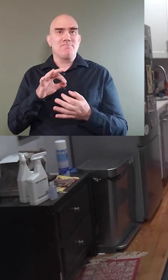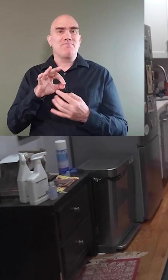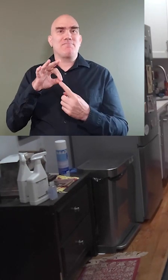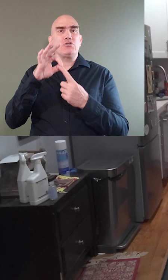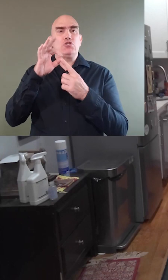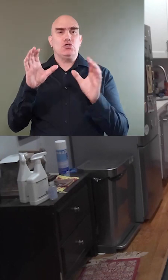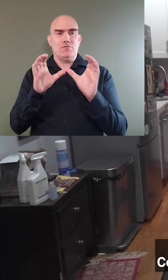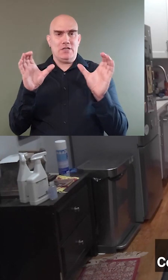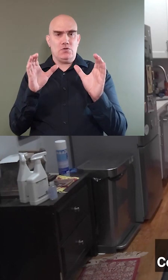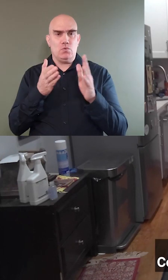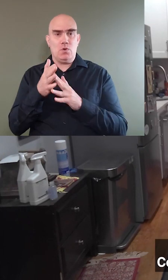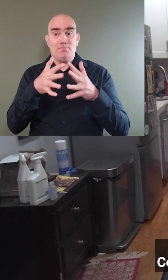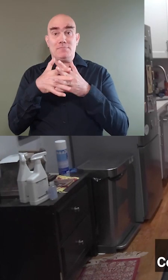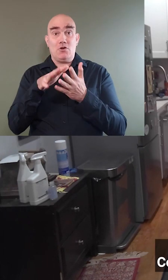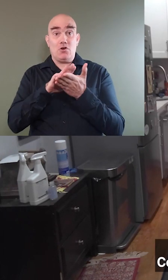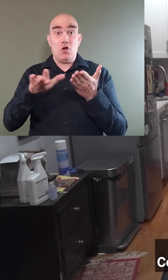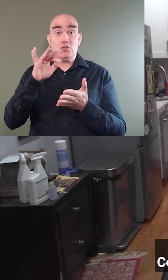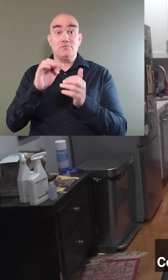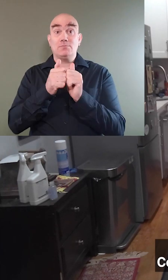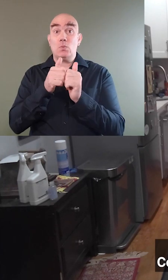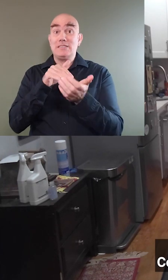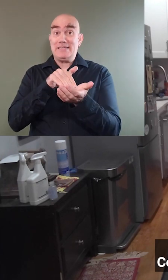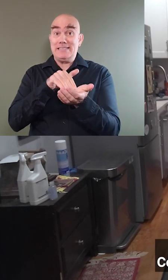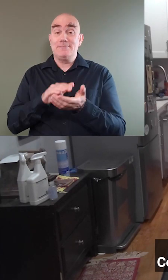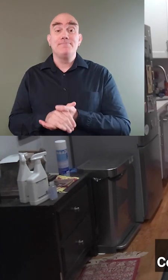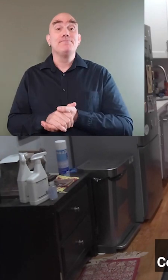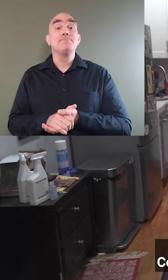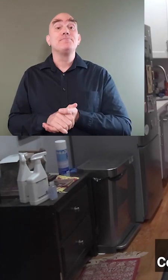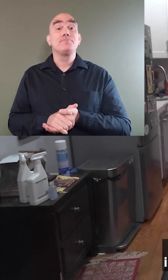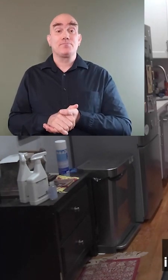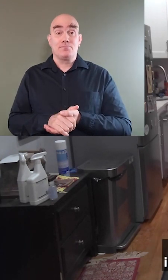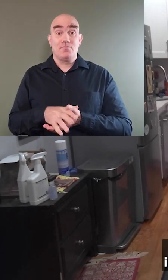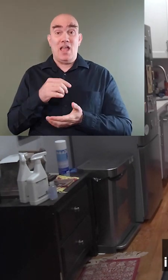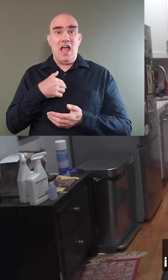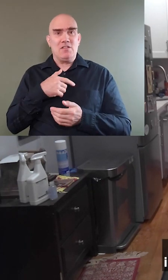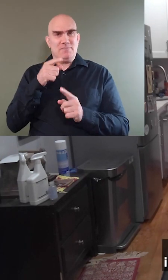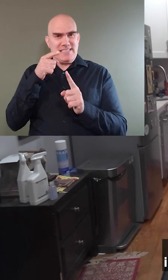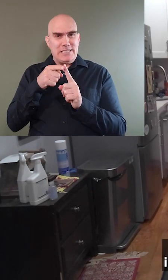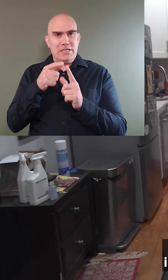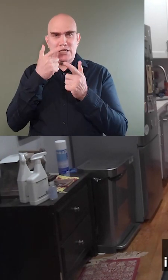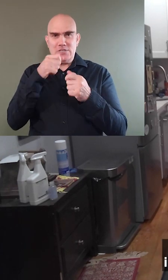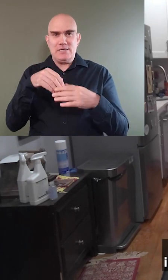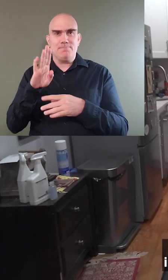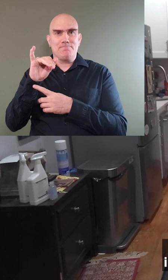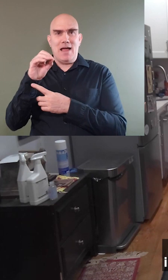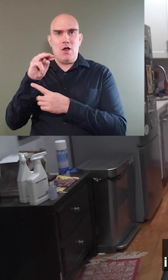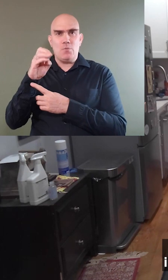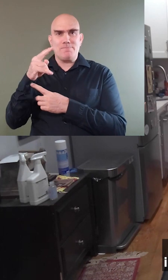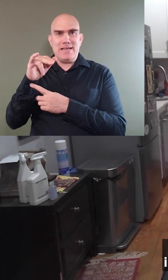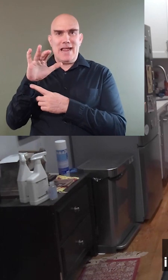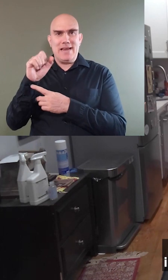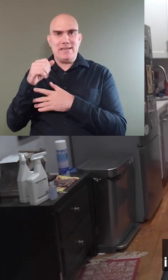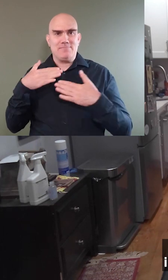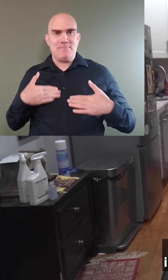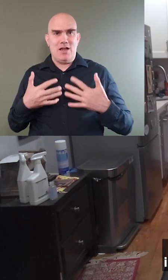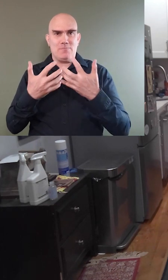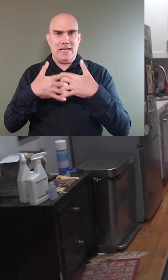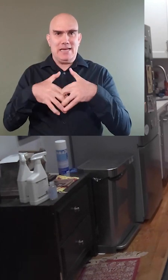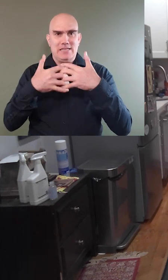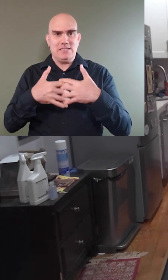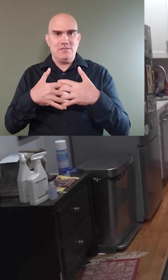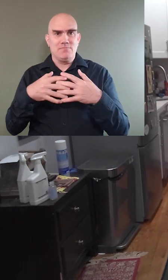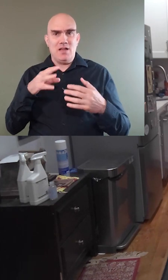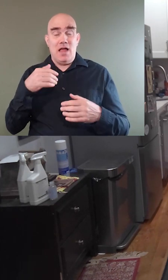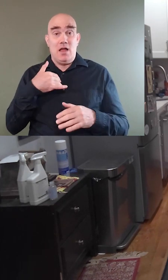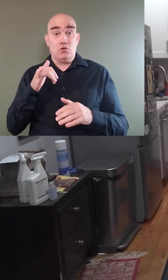special certifications through the American College of Sports Medicine, and I have a particular interest in biomechanics, and